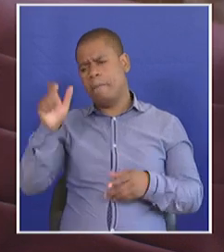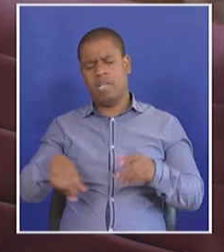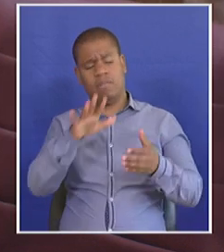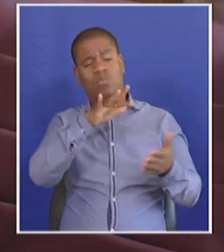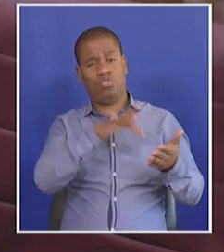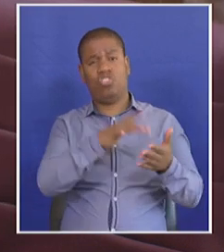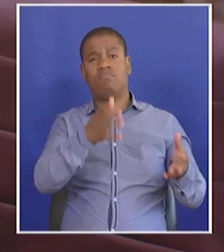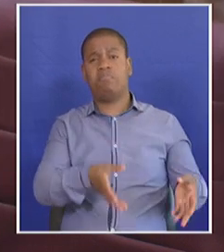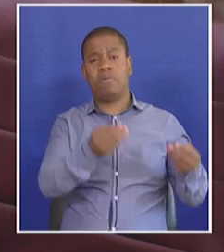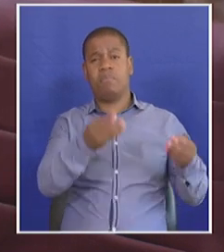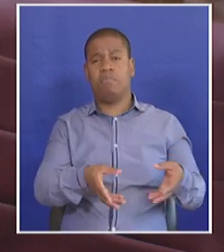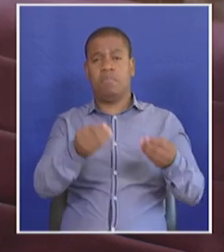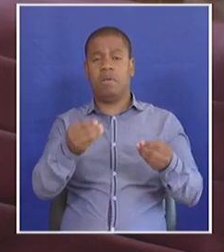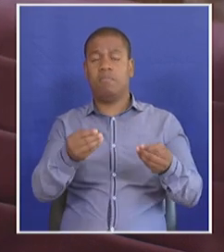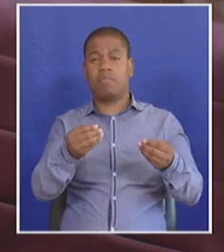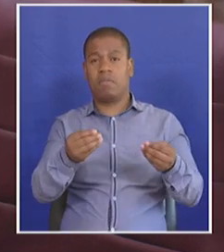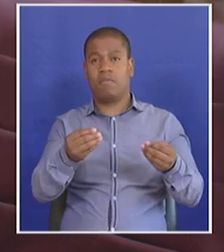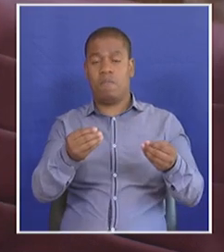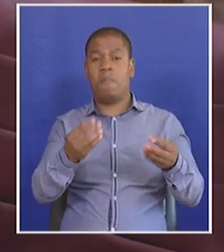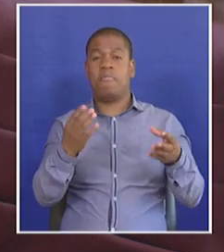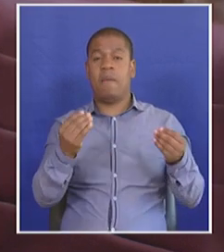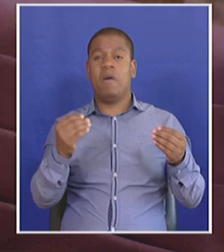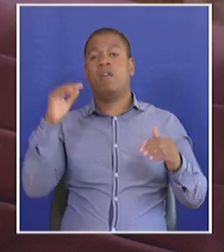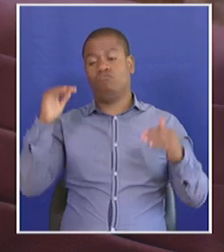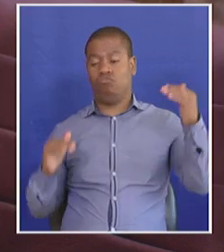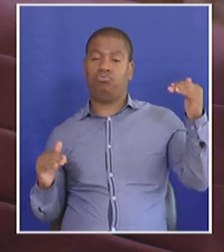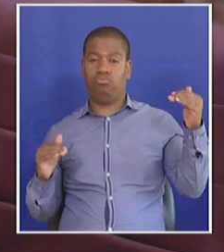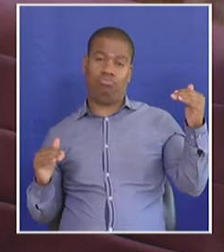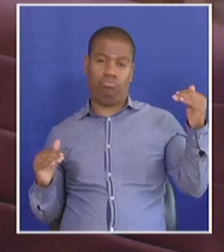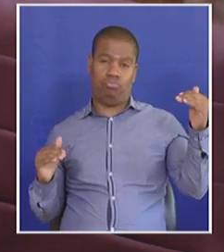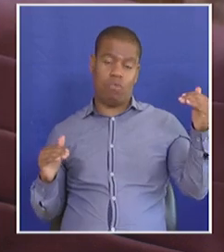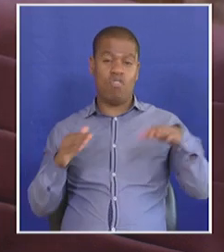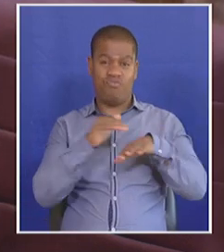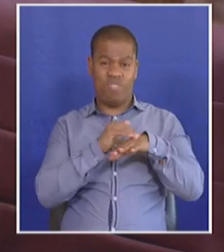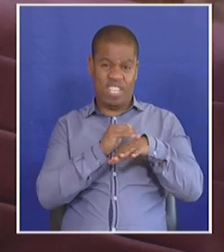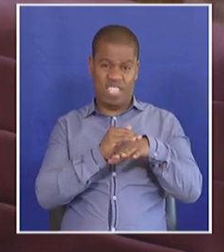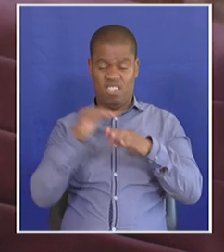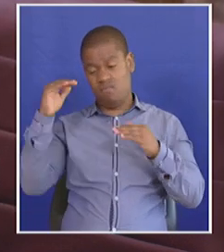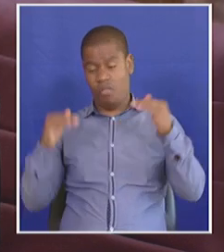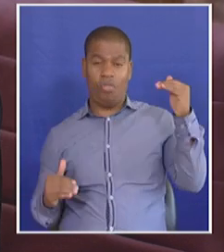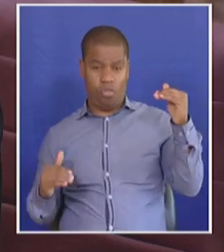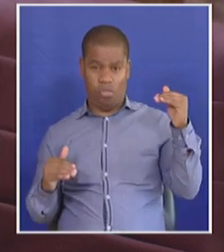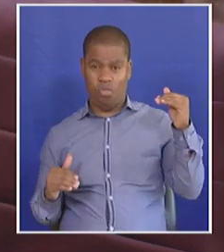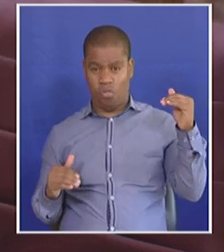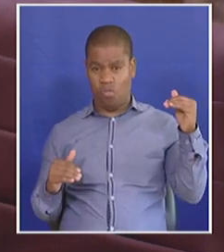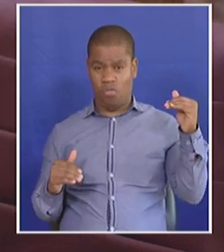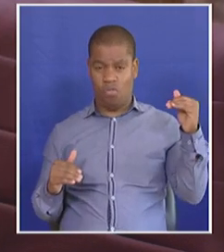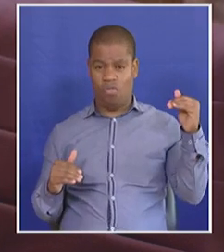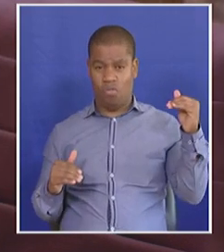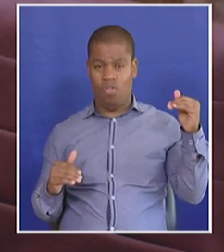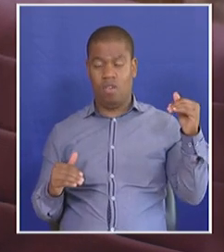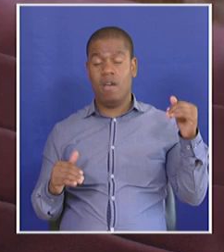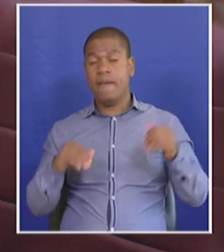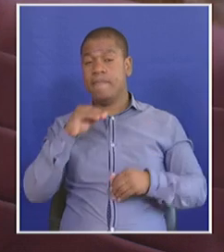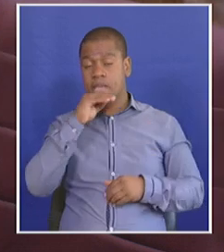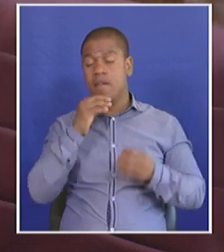positions do not match up to the racial figures of those people coming out of university. I think it is a majority